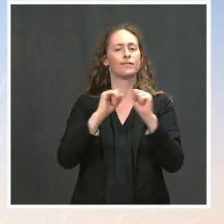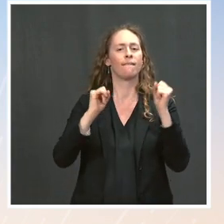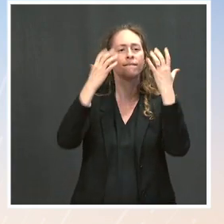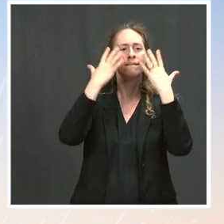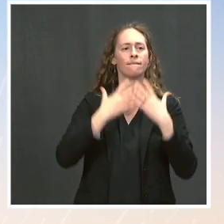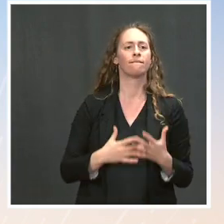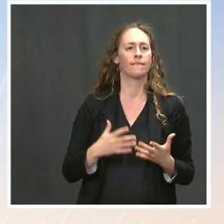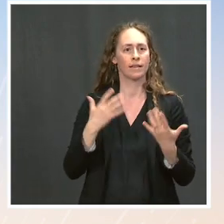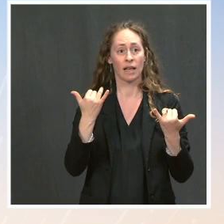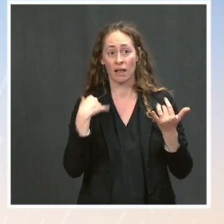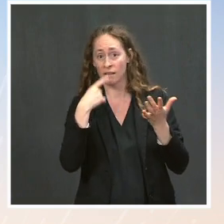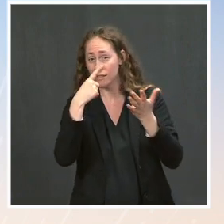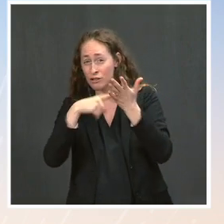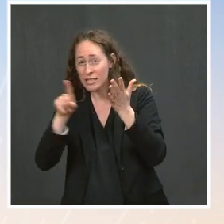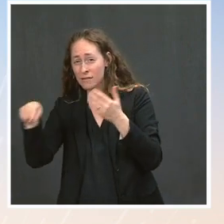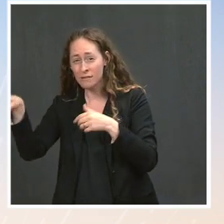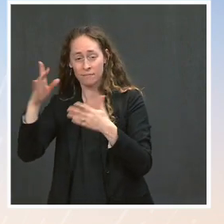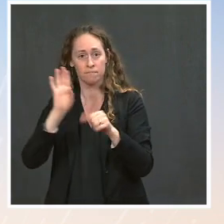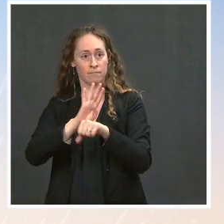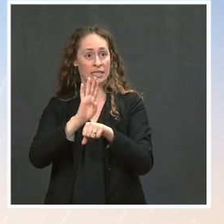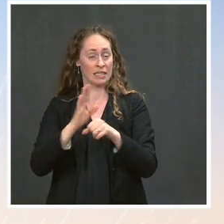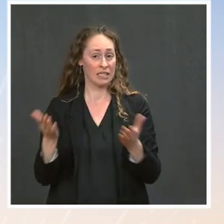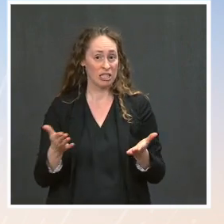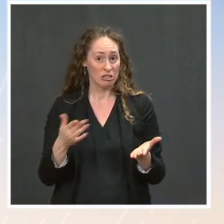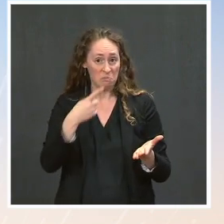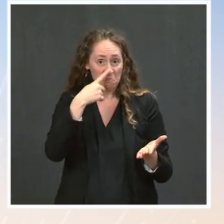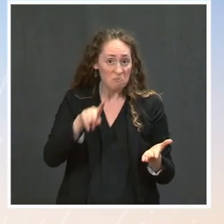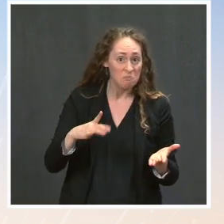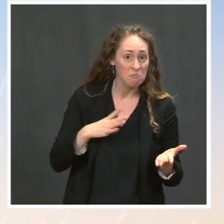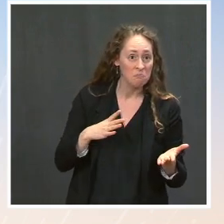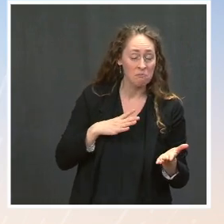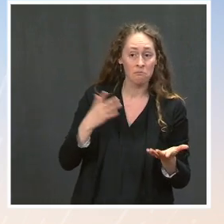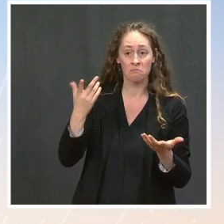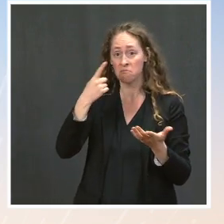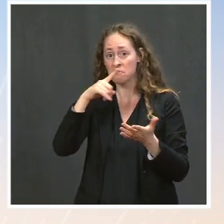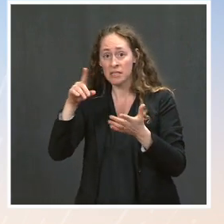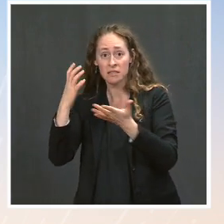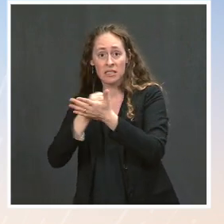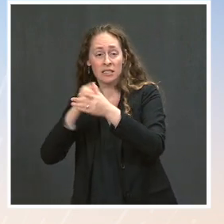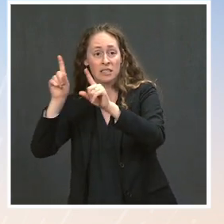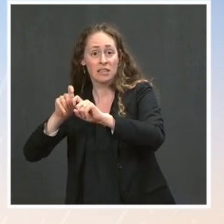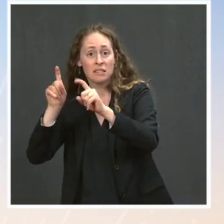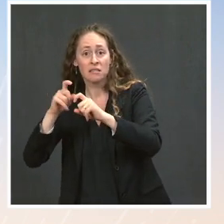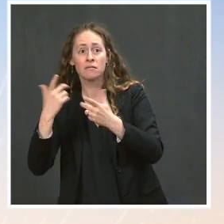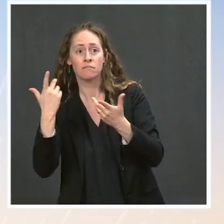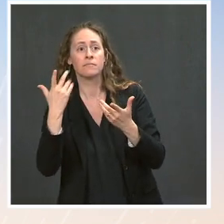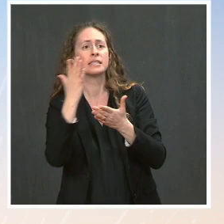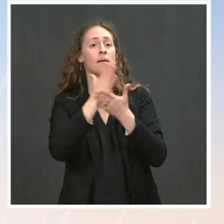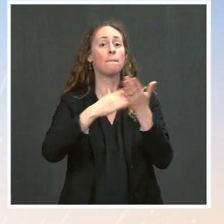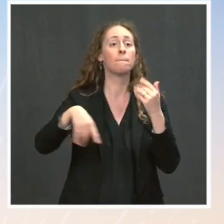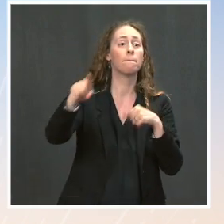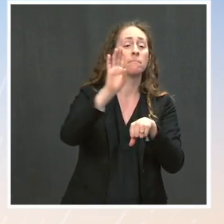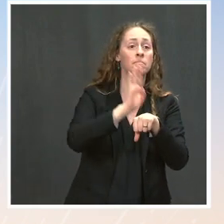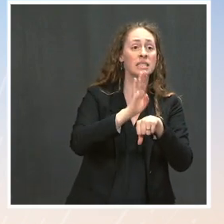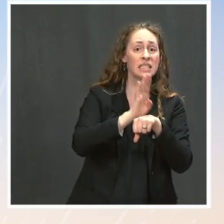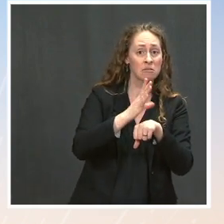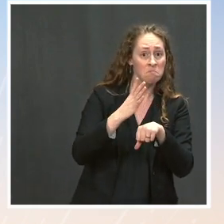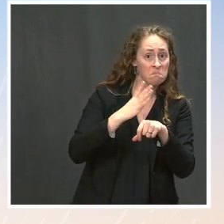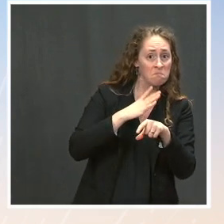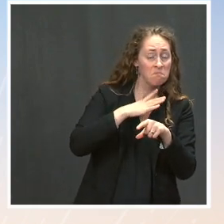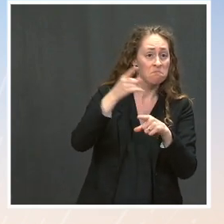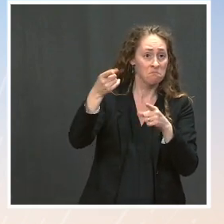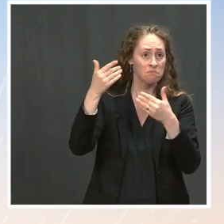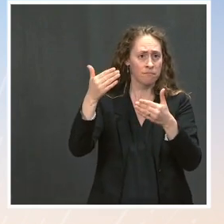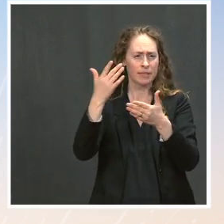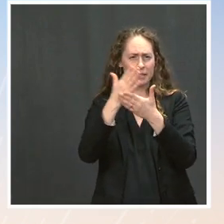as well, and therapeutics and tests. But we've identified U.S. commercial suppliers of remdesivir that are immediately available